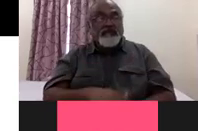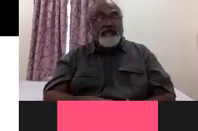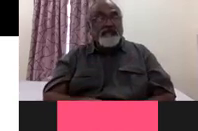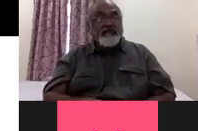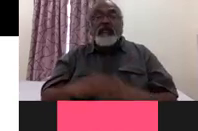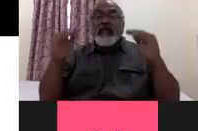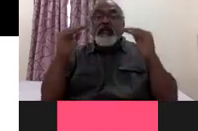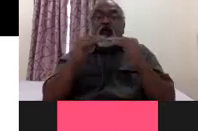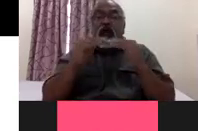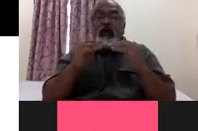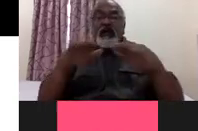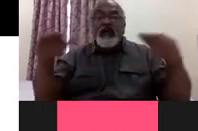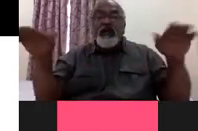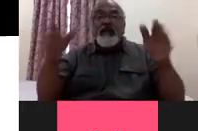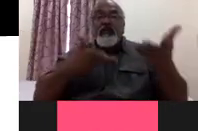equality or equal treatment.